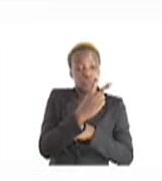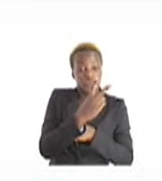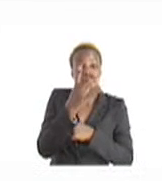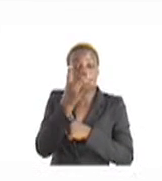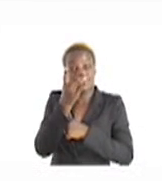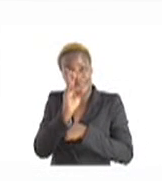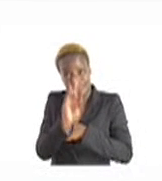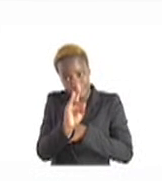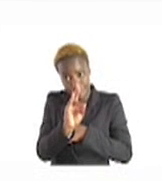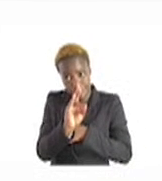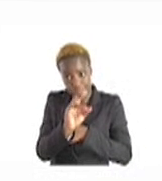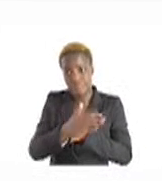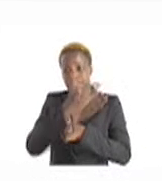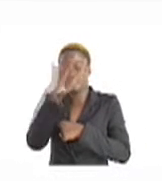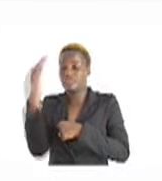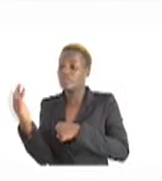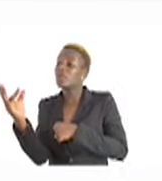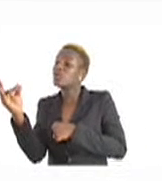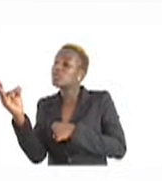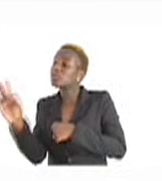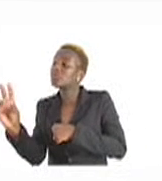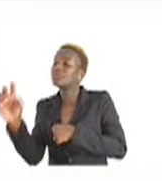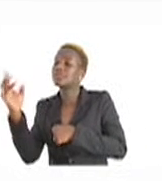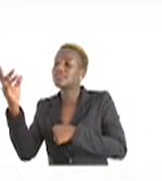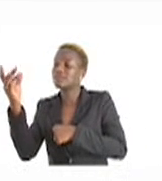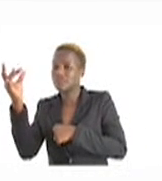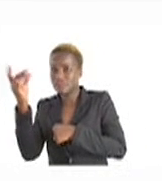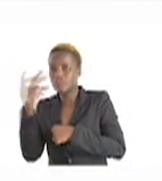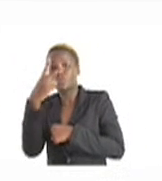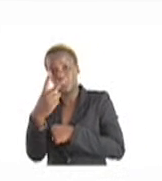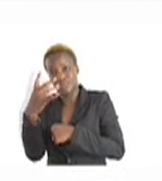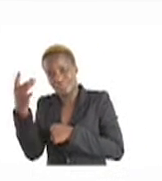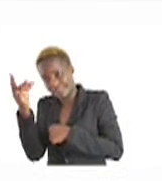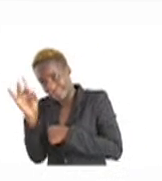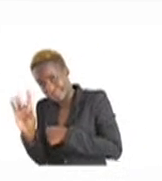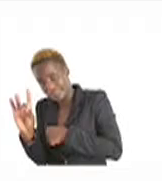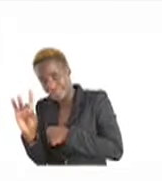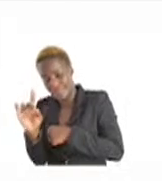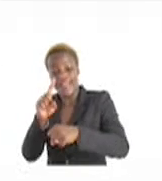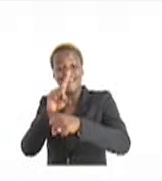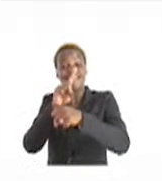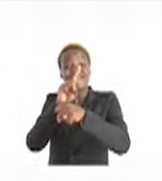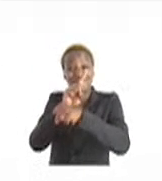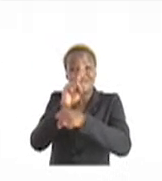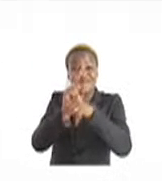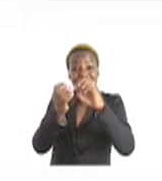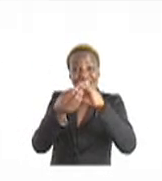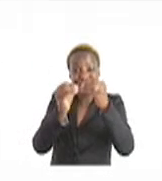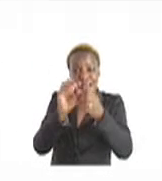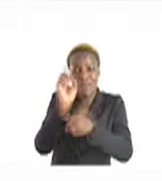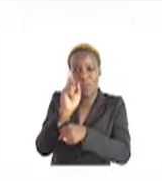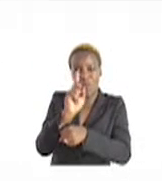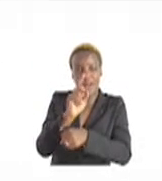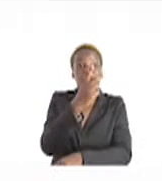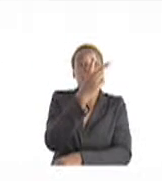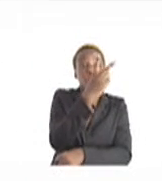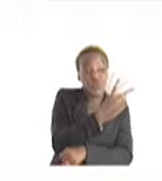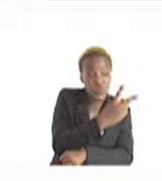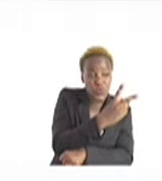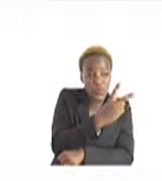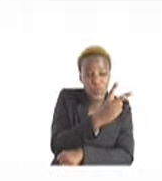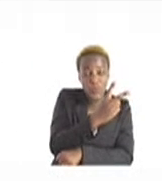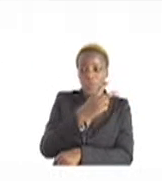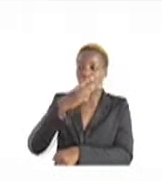27 and 28. We look at the first numbers. They are both the same, they are equal. What